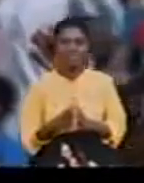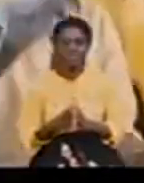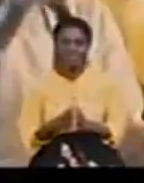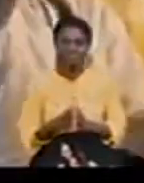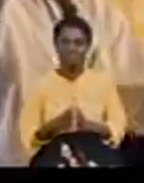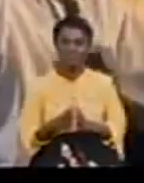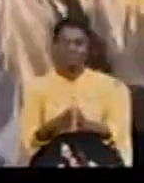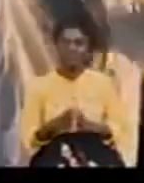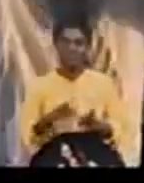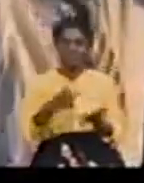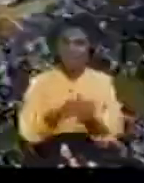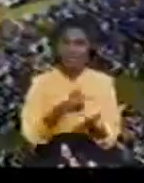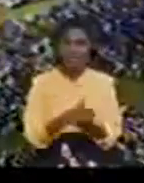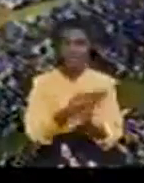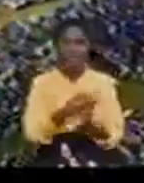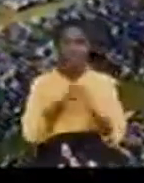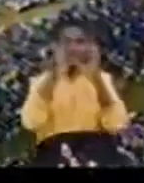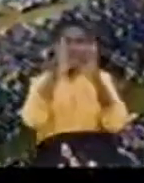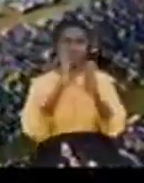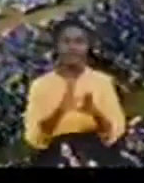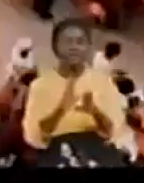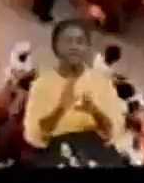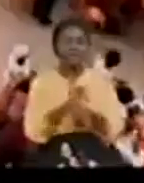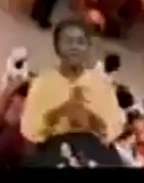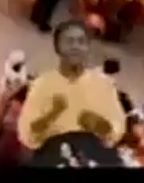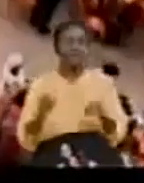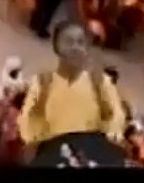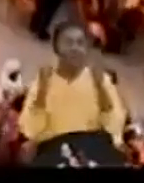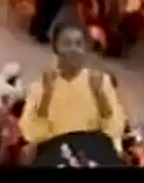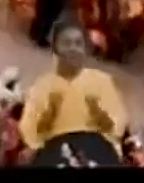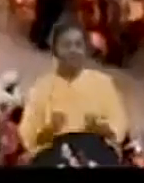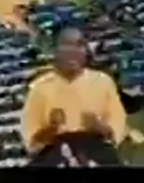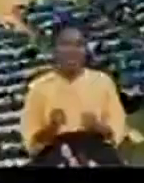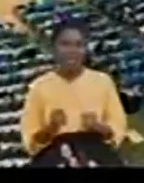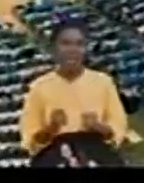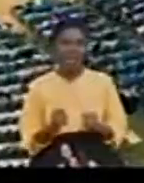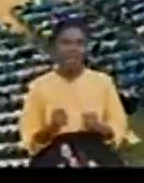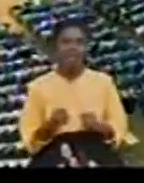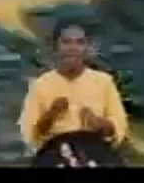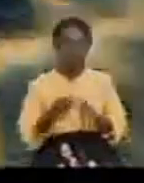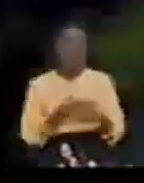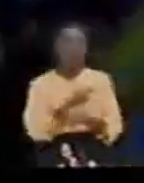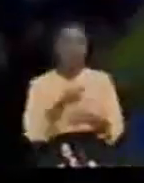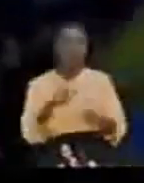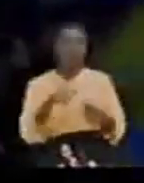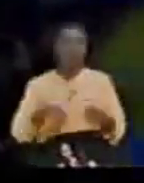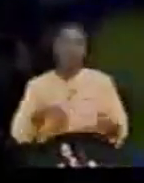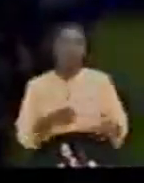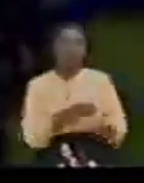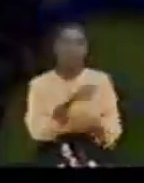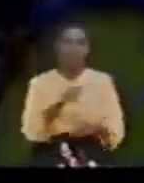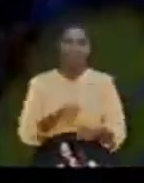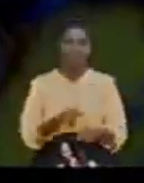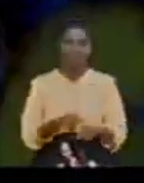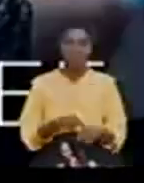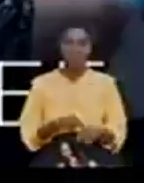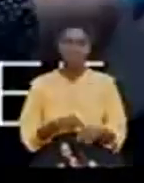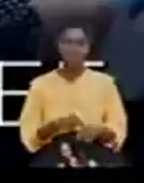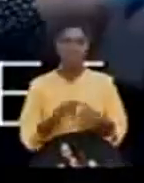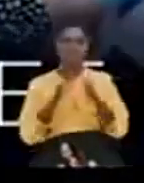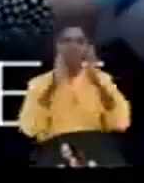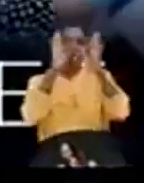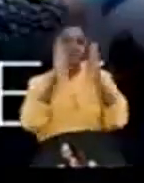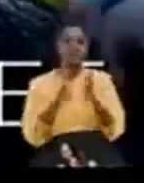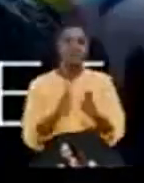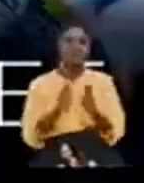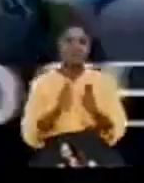the wonder-working power from city to city, nation to nation. We have witnessed profound miracles as